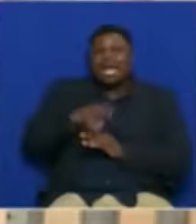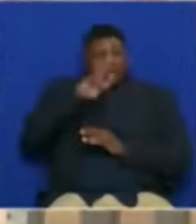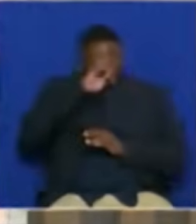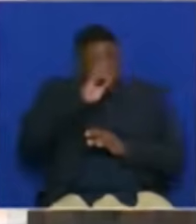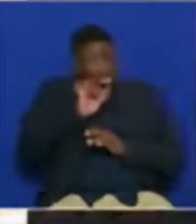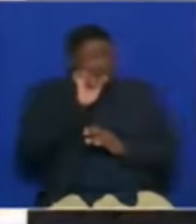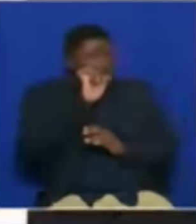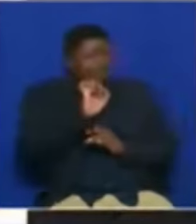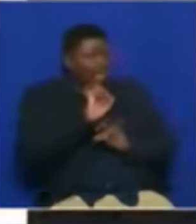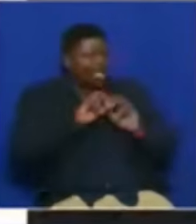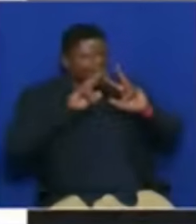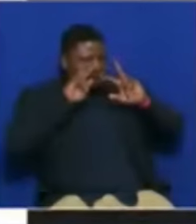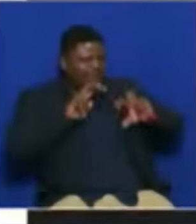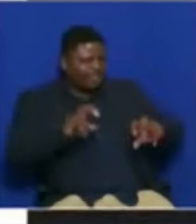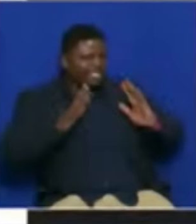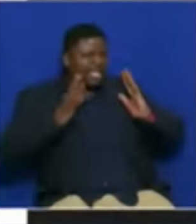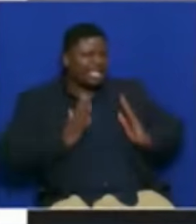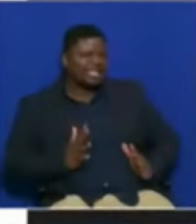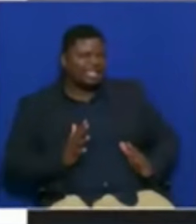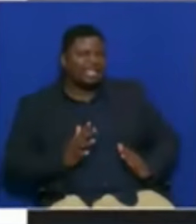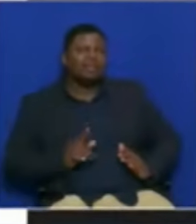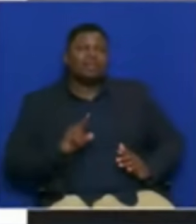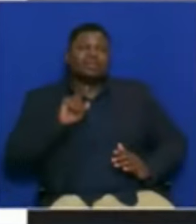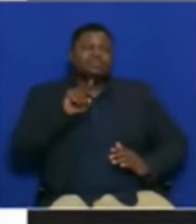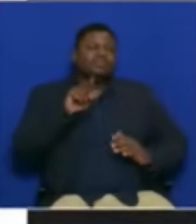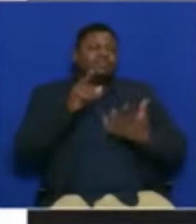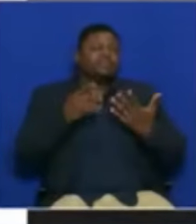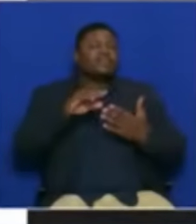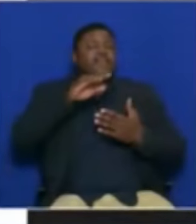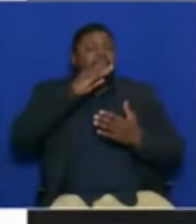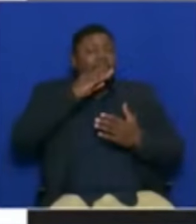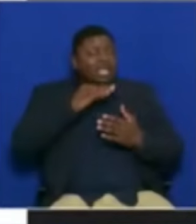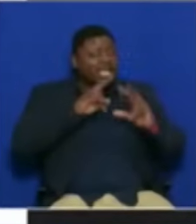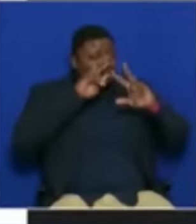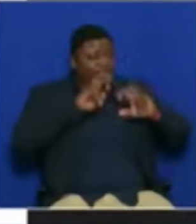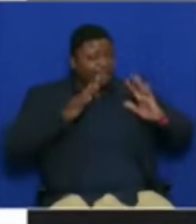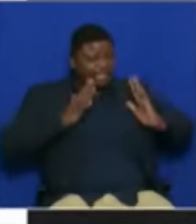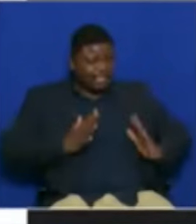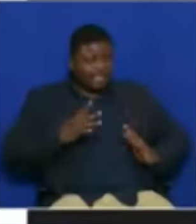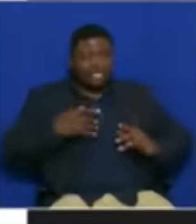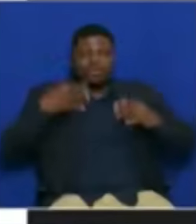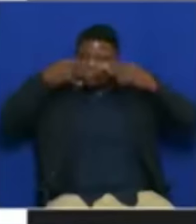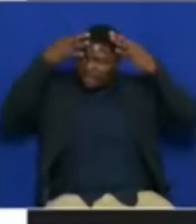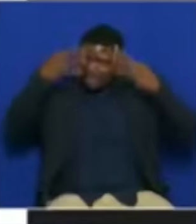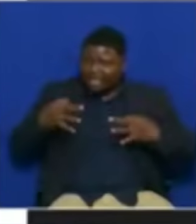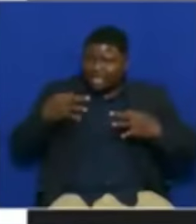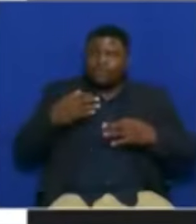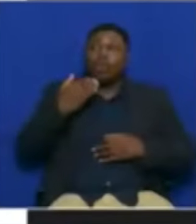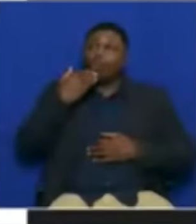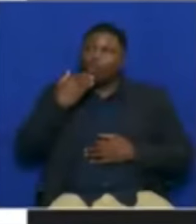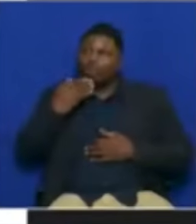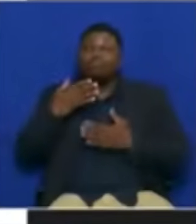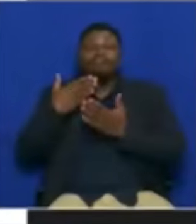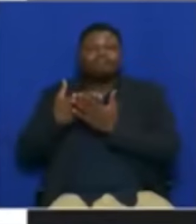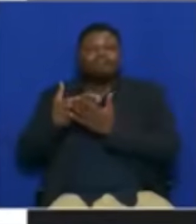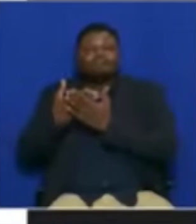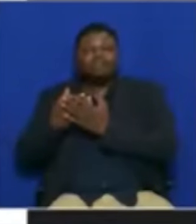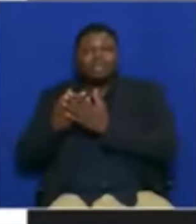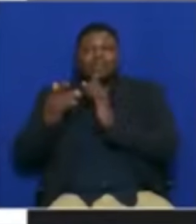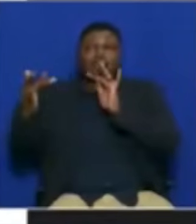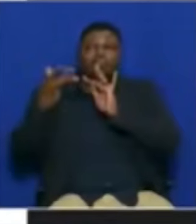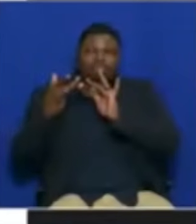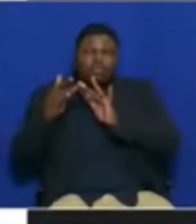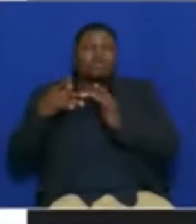so you decide who to engage to provide you with a statement, correct? Yes. And I accept that whether or not